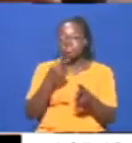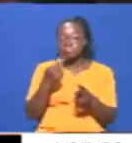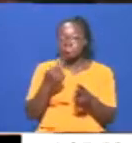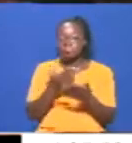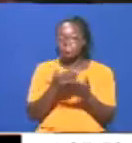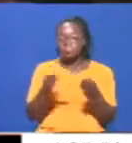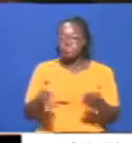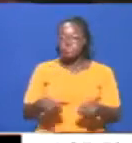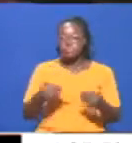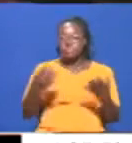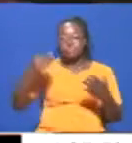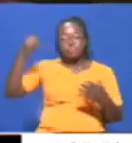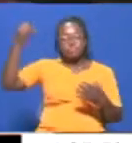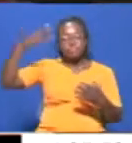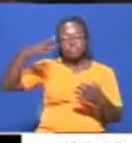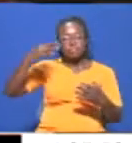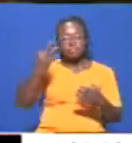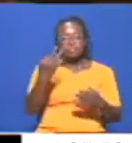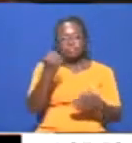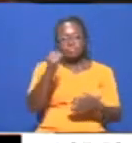provide electricity to